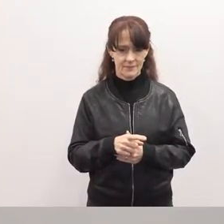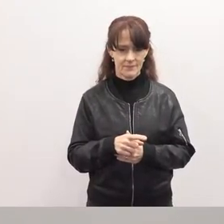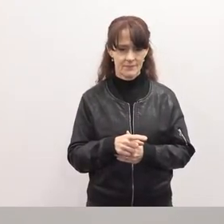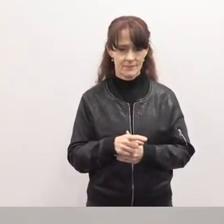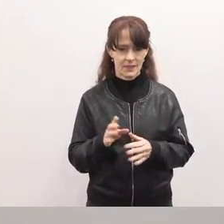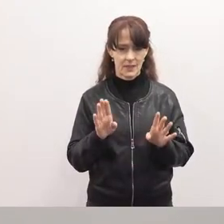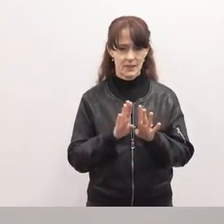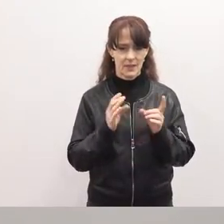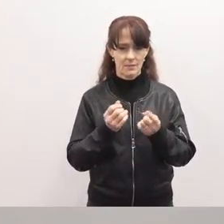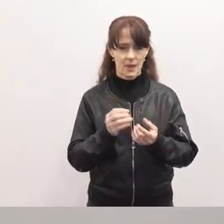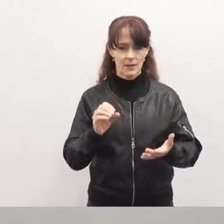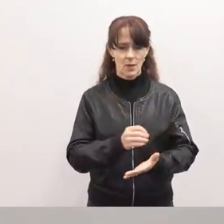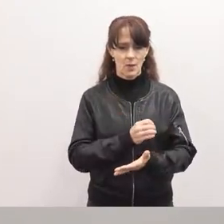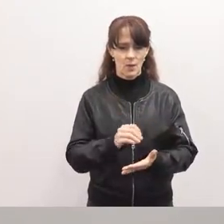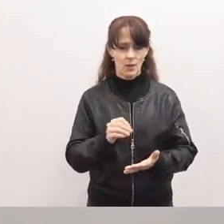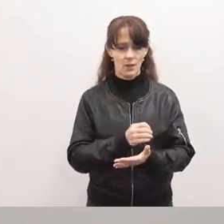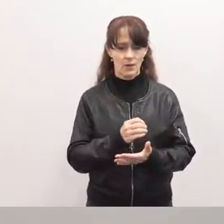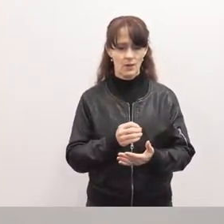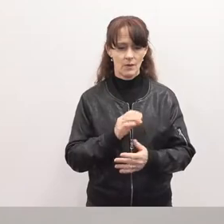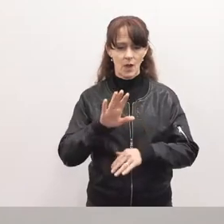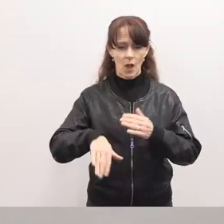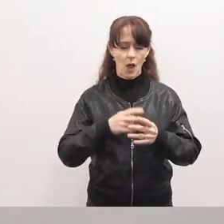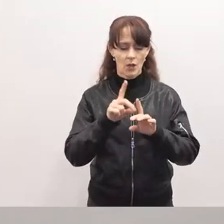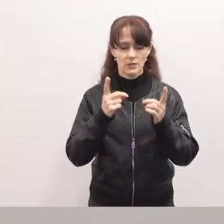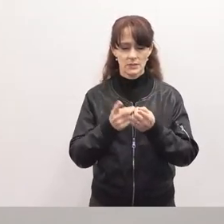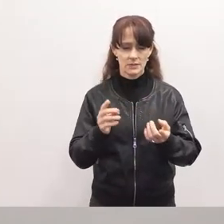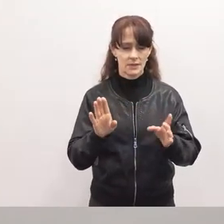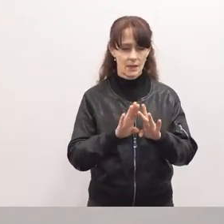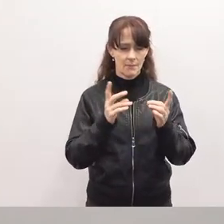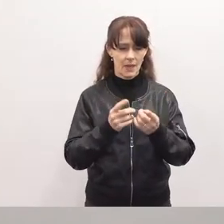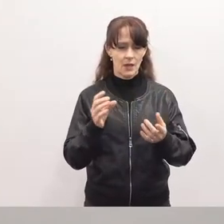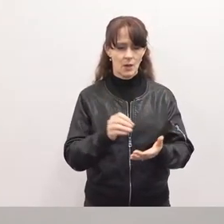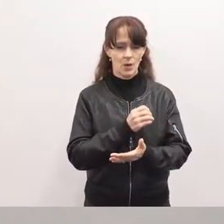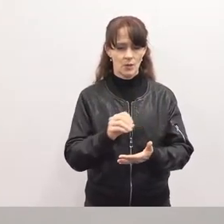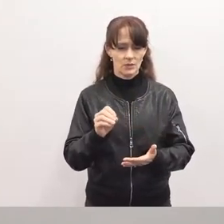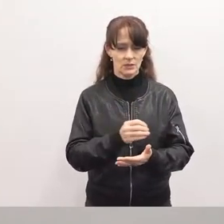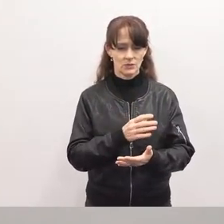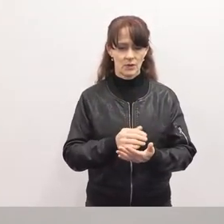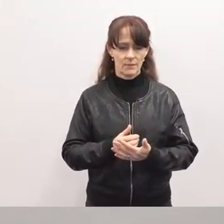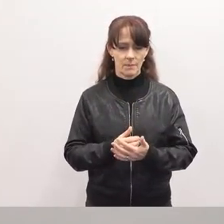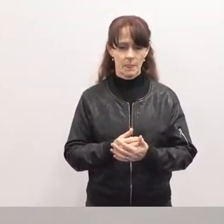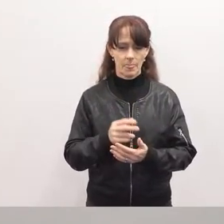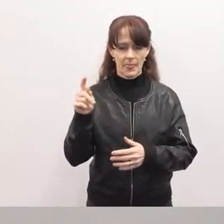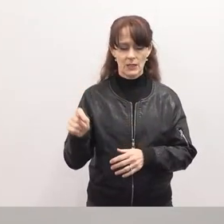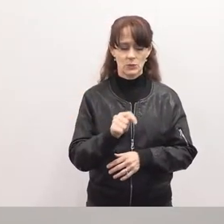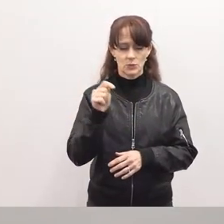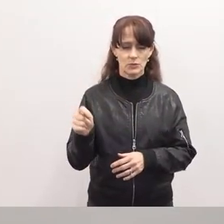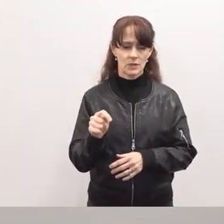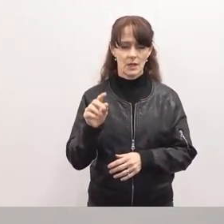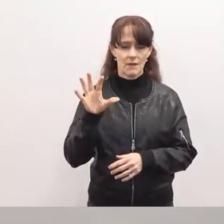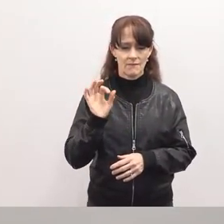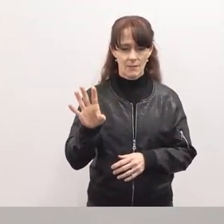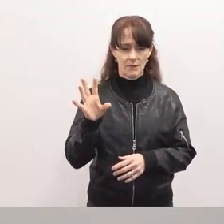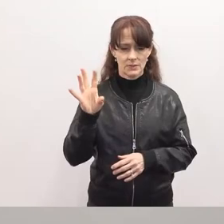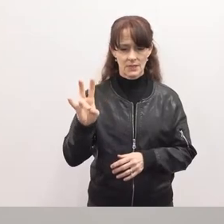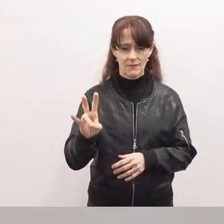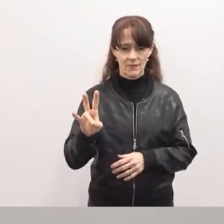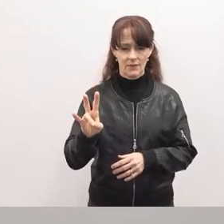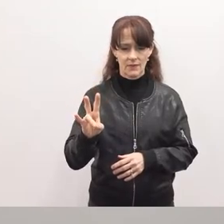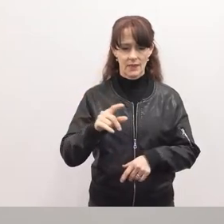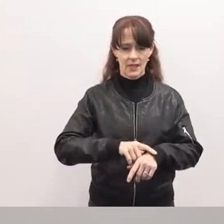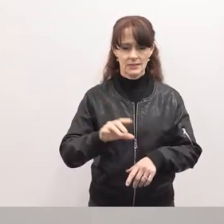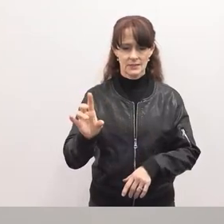band and orchestra, here it is. The All District Band and Orchestra Concert, and that's Tuesday, February 7th at